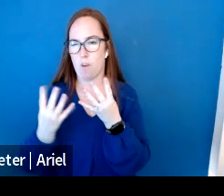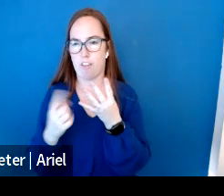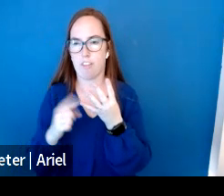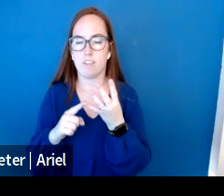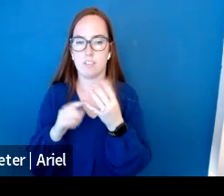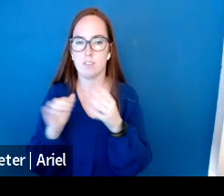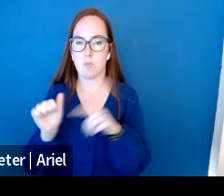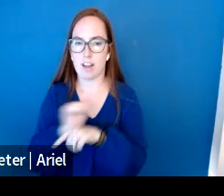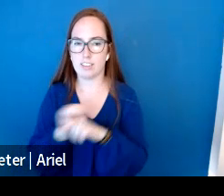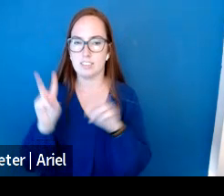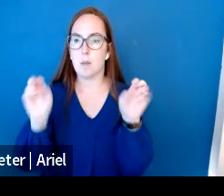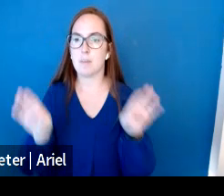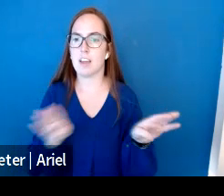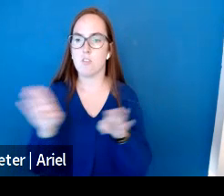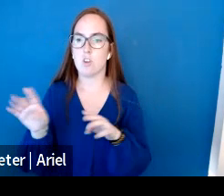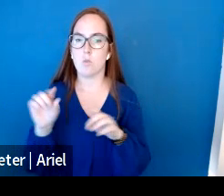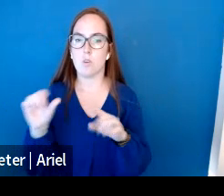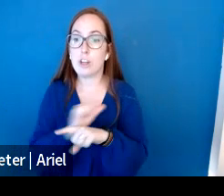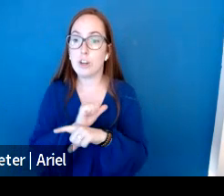behavioral rehearsal